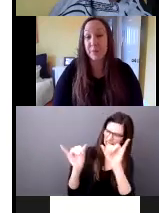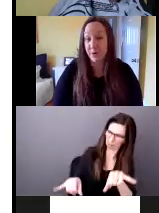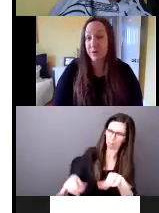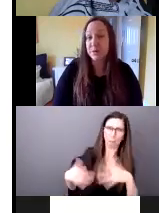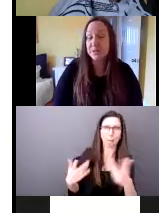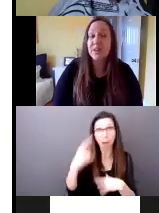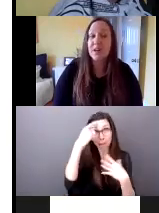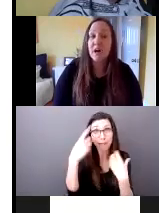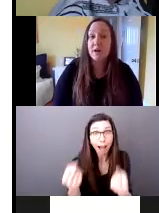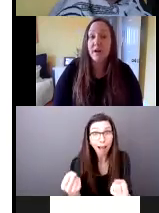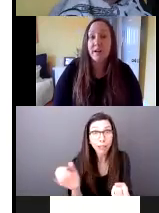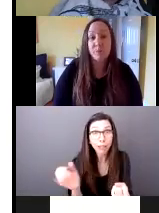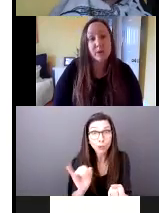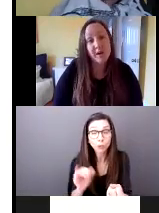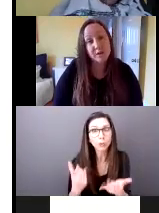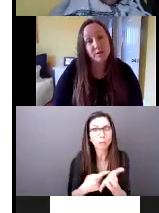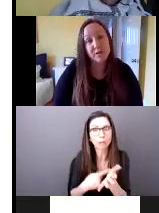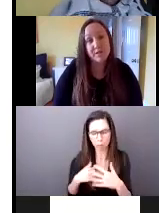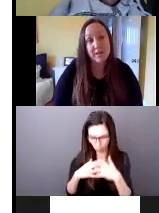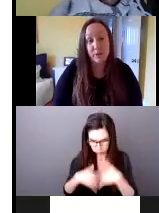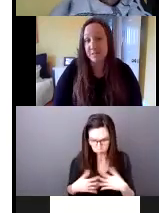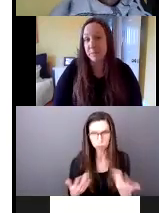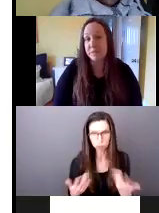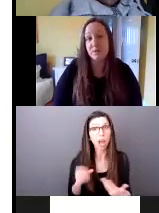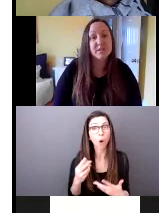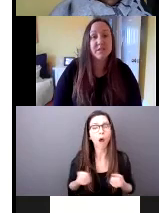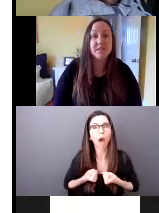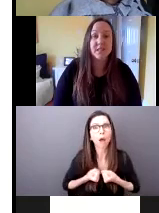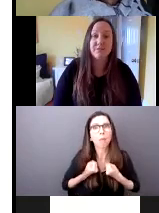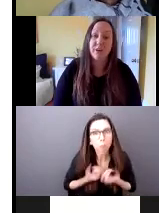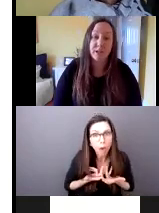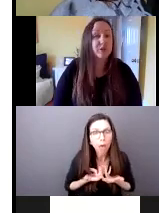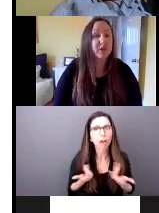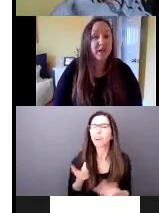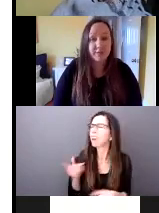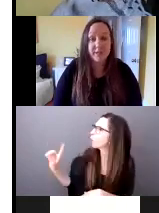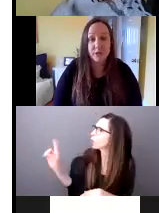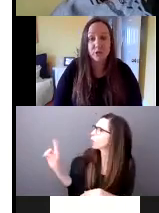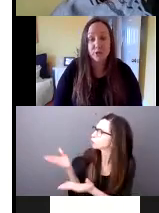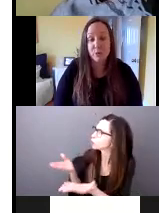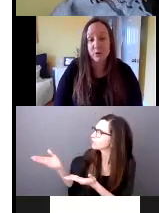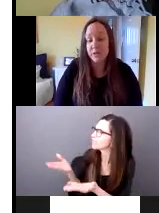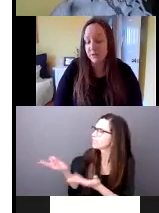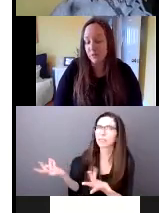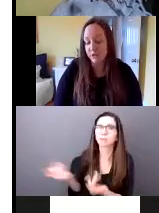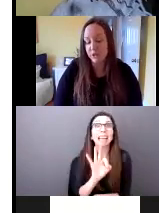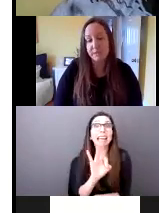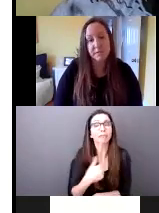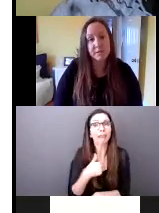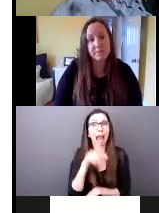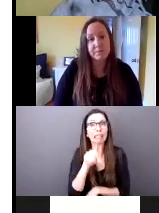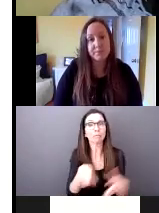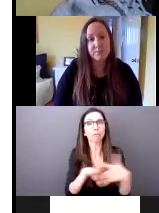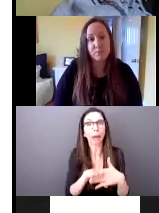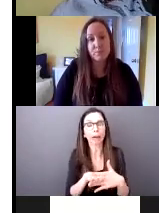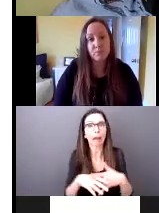caregiver burnout, and really practical things like respite services and financial aid and financial support types of